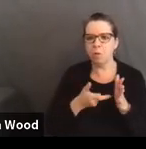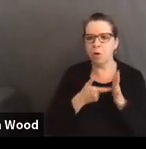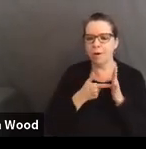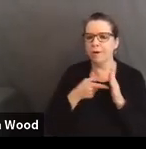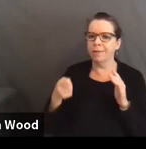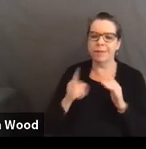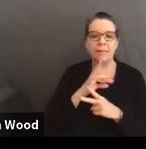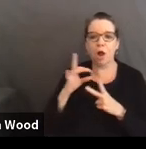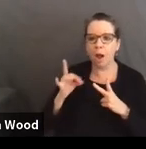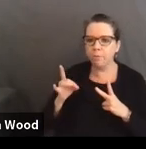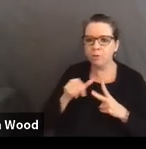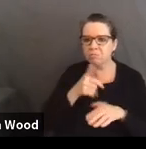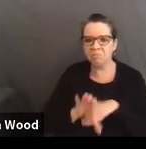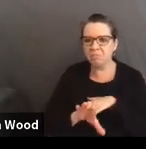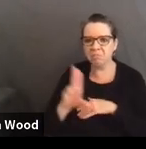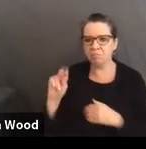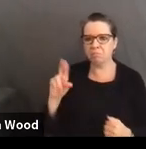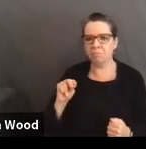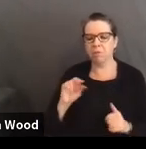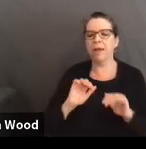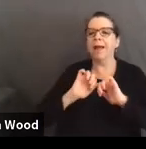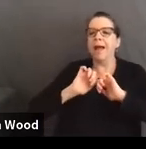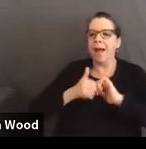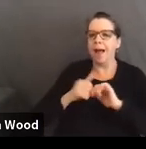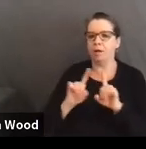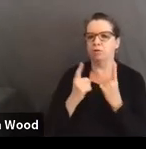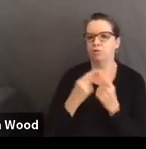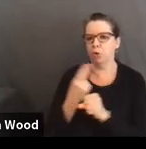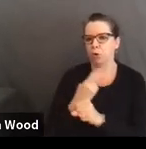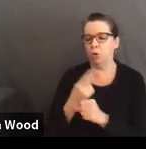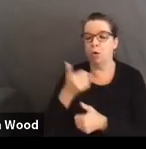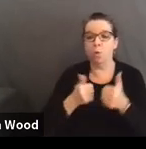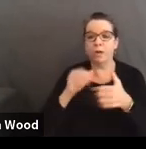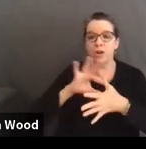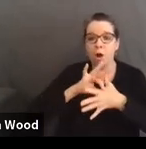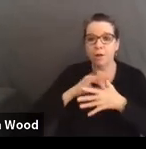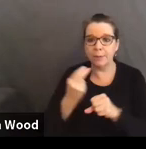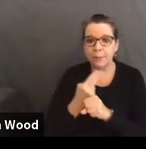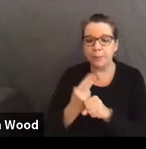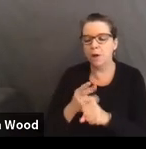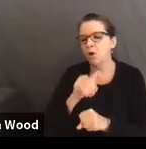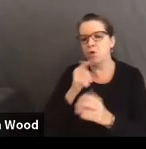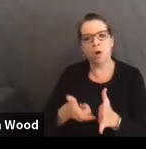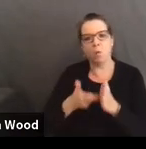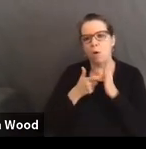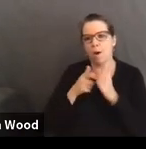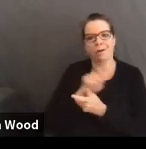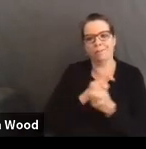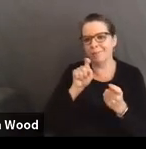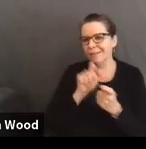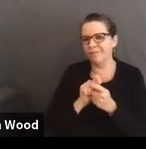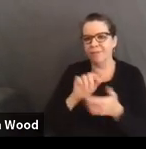entirely an option for how districts use which content. You're not required to have a specific